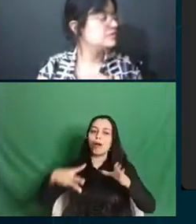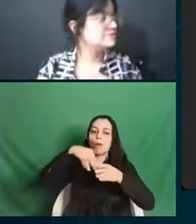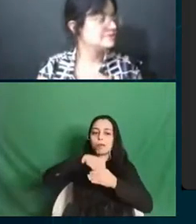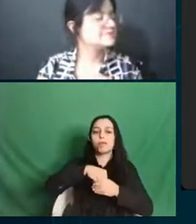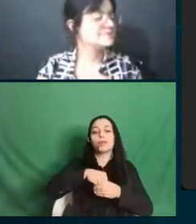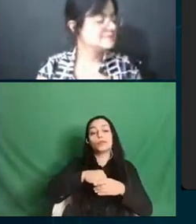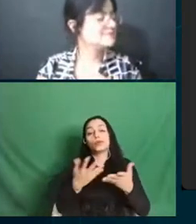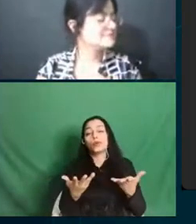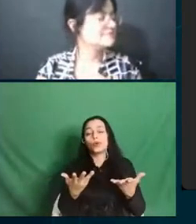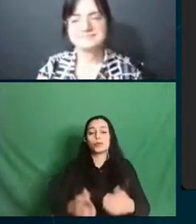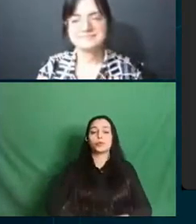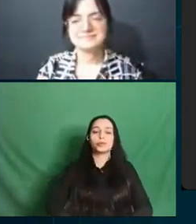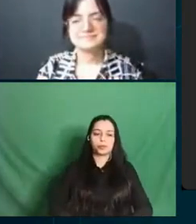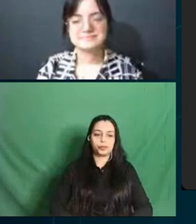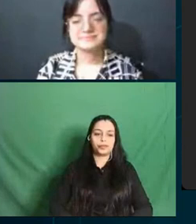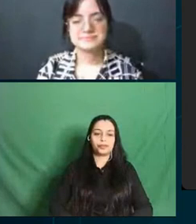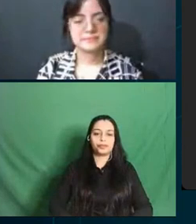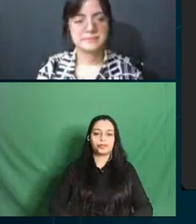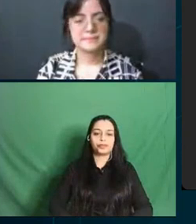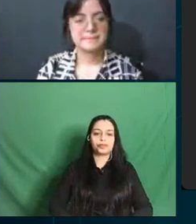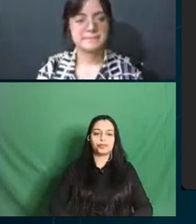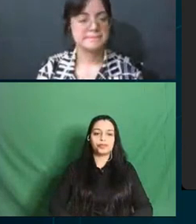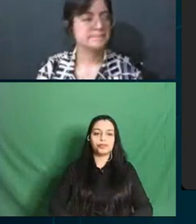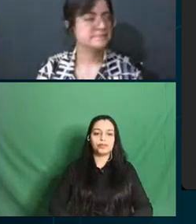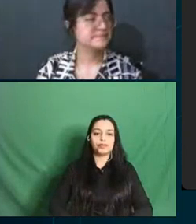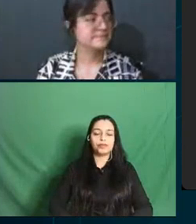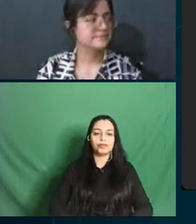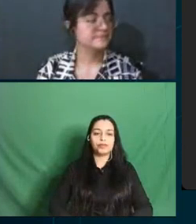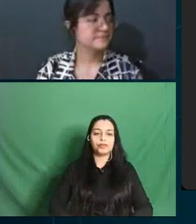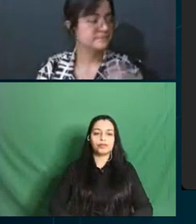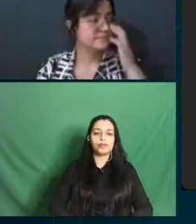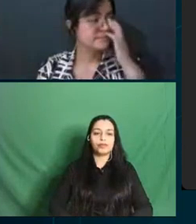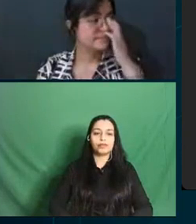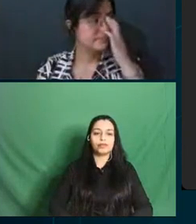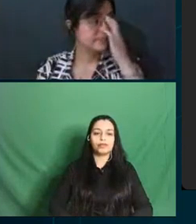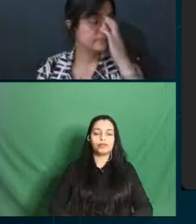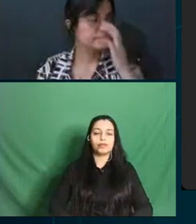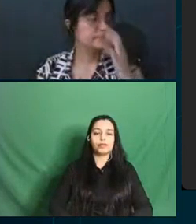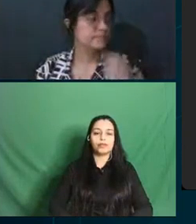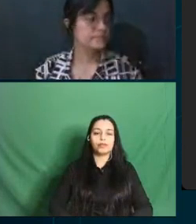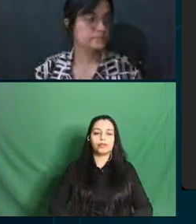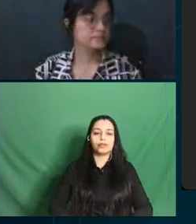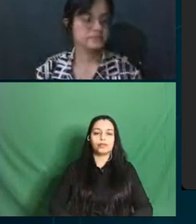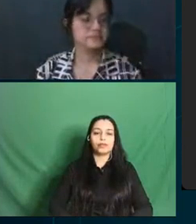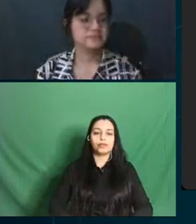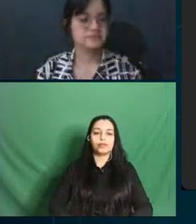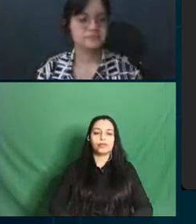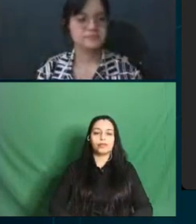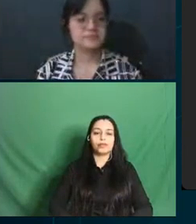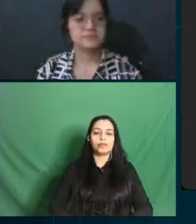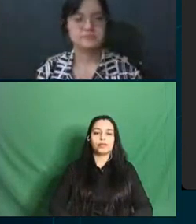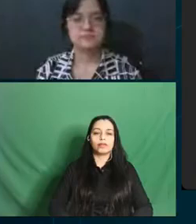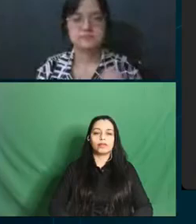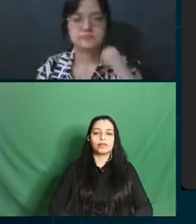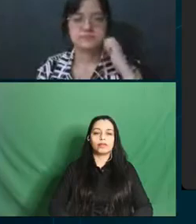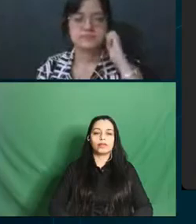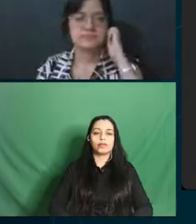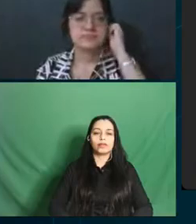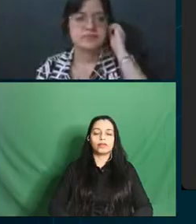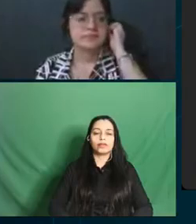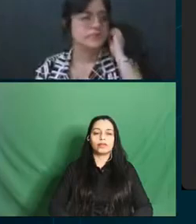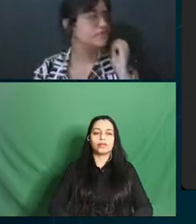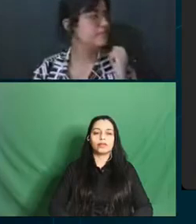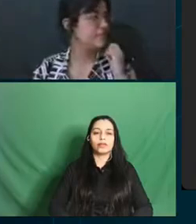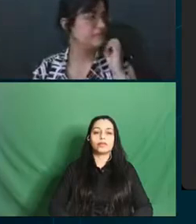the digital transformation we've seen has horrible results. So, John, I think